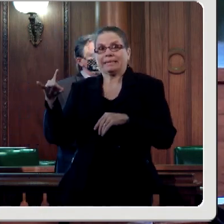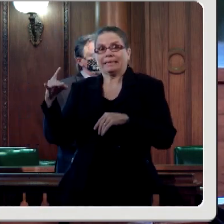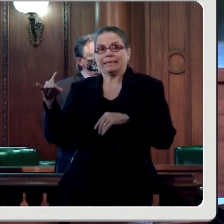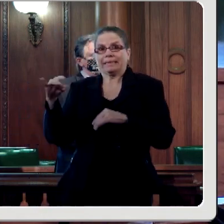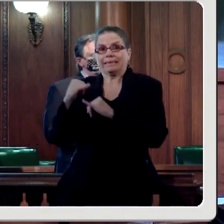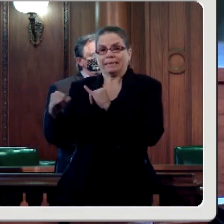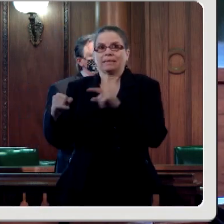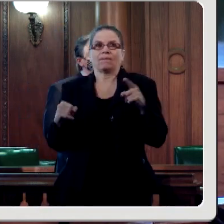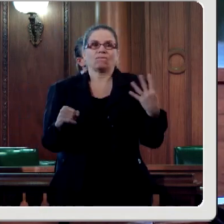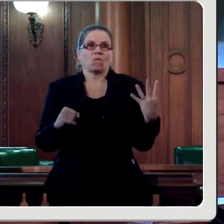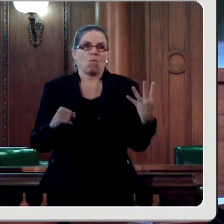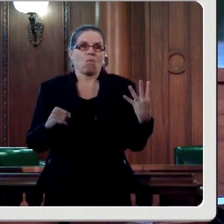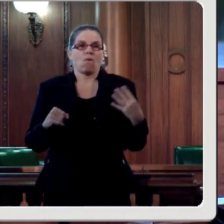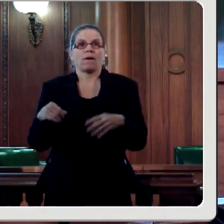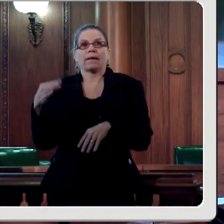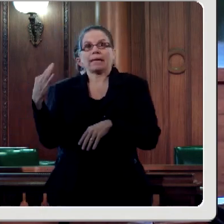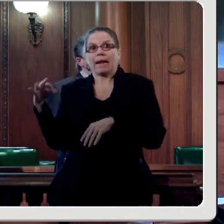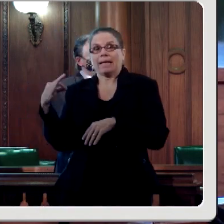01109, 12.